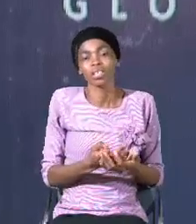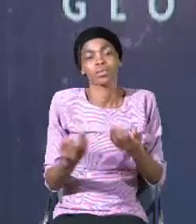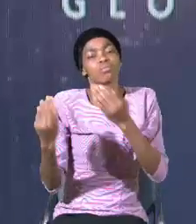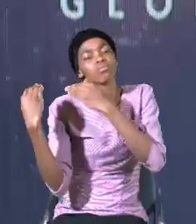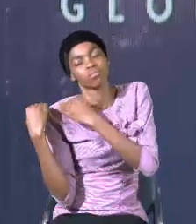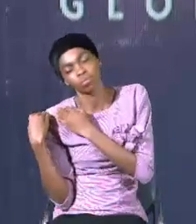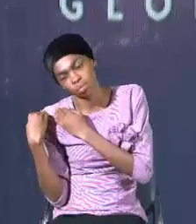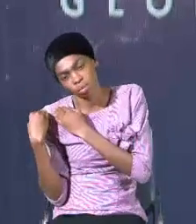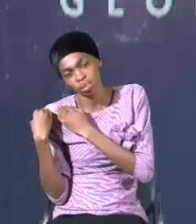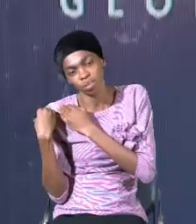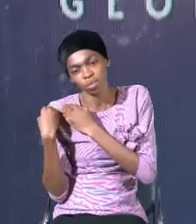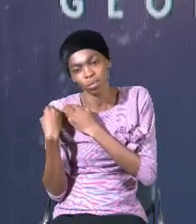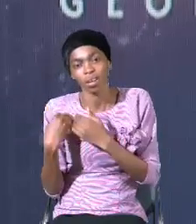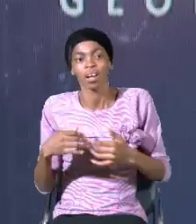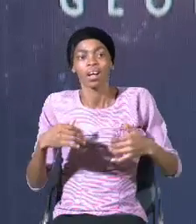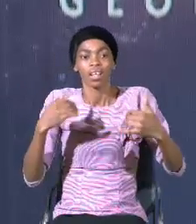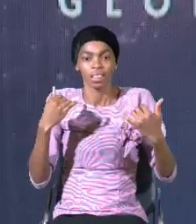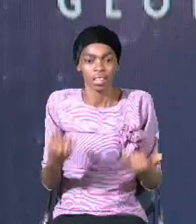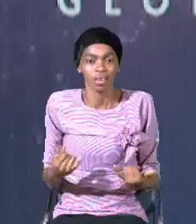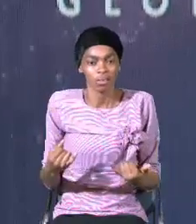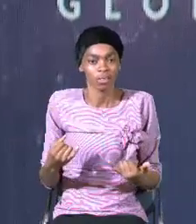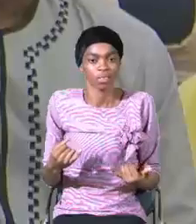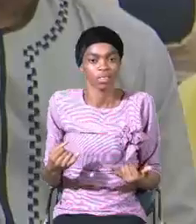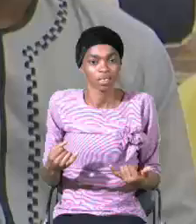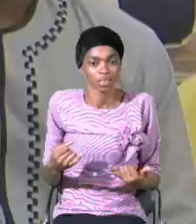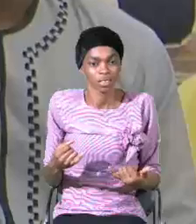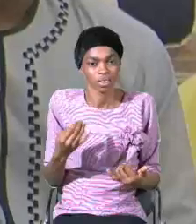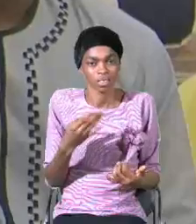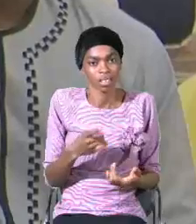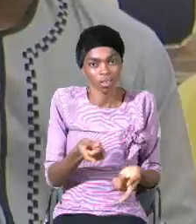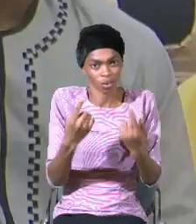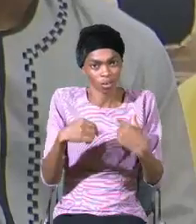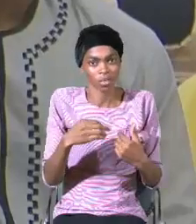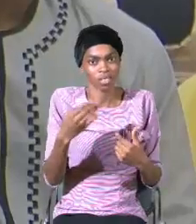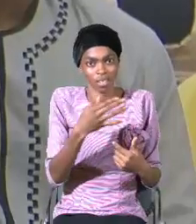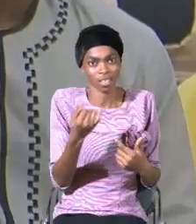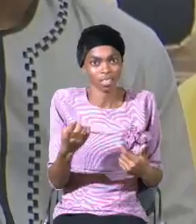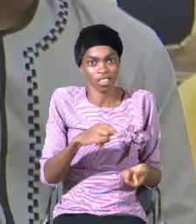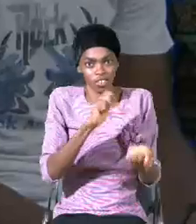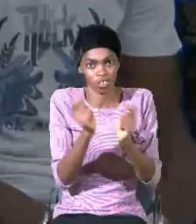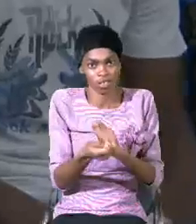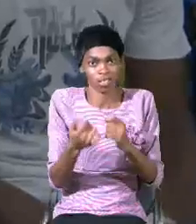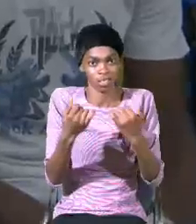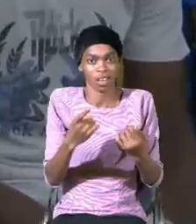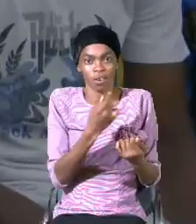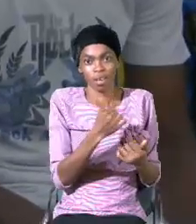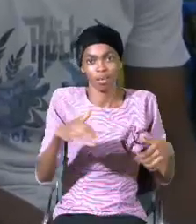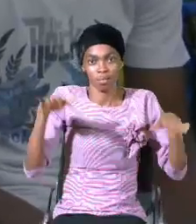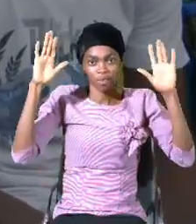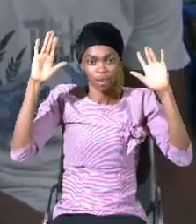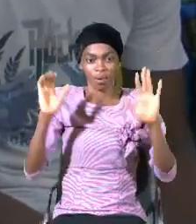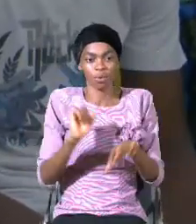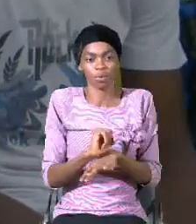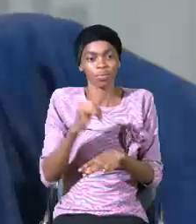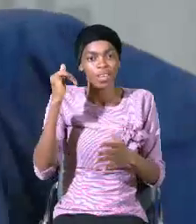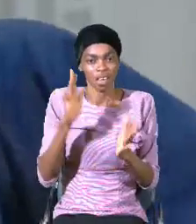a turn. Now, a change. Now, a miracle. Amen.